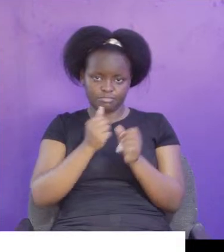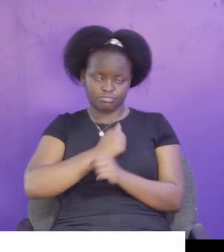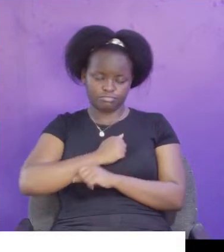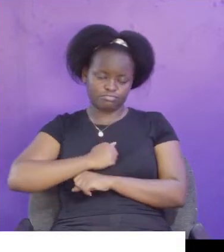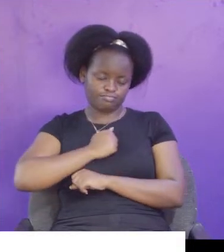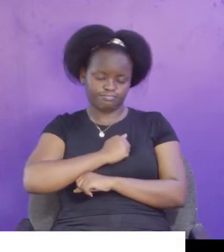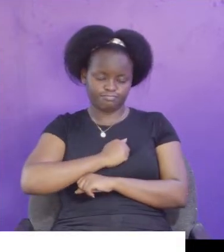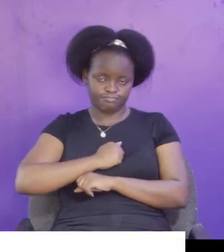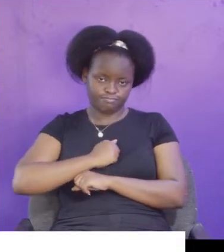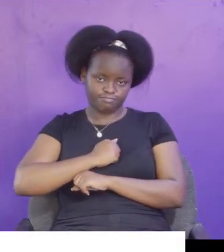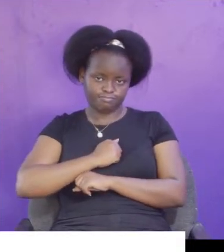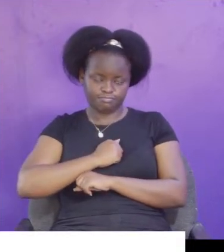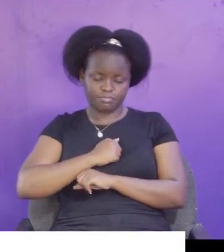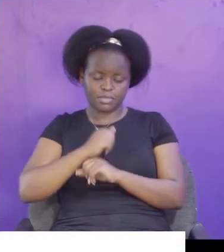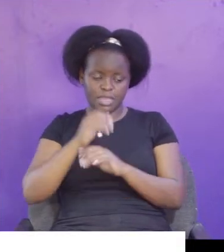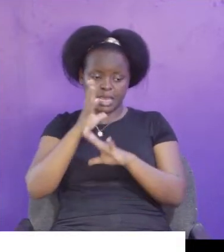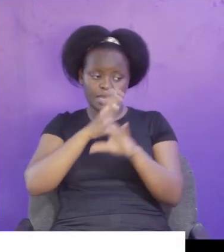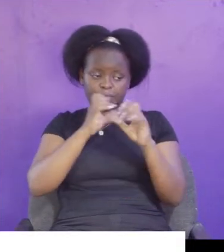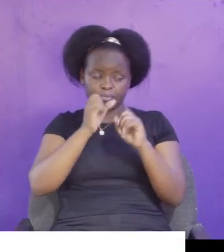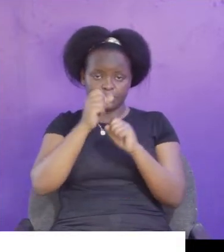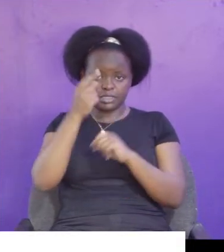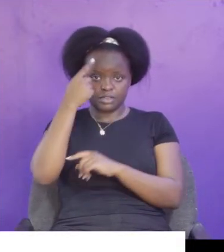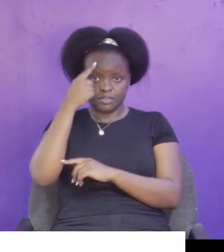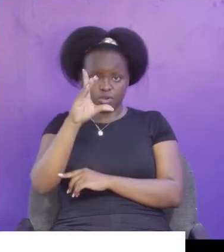The President of Djibouti,